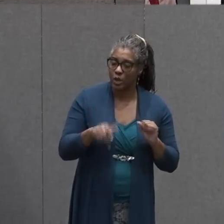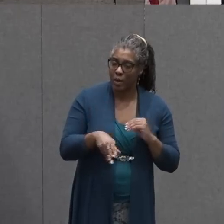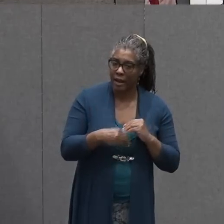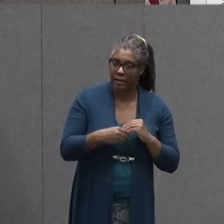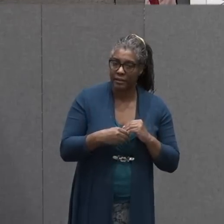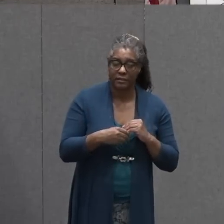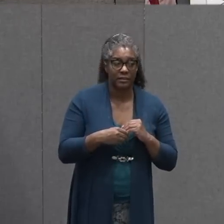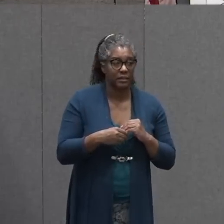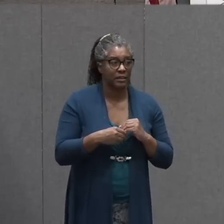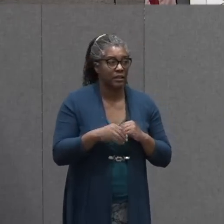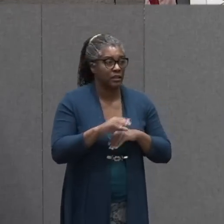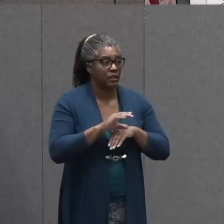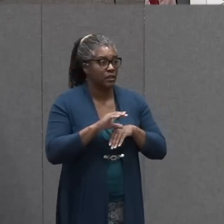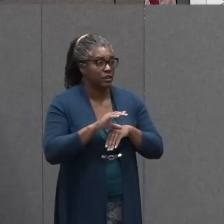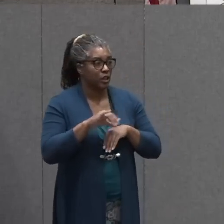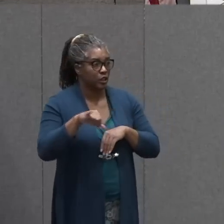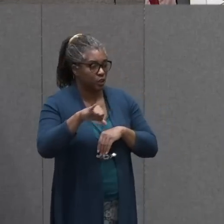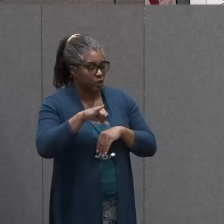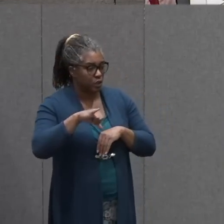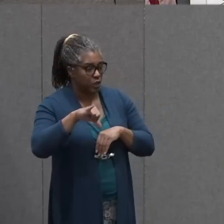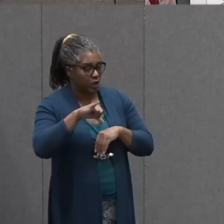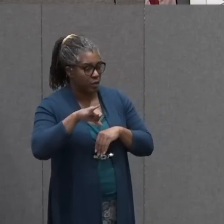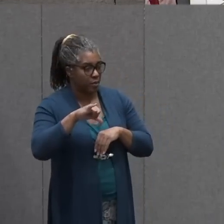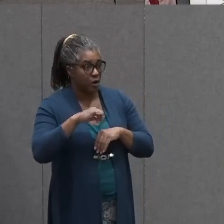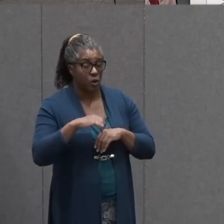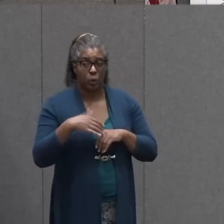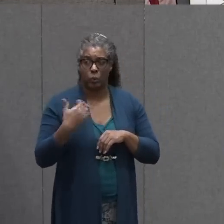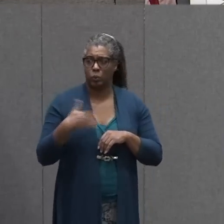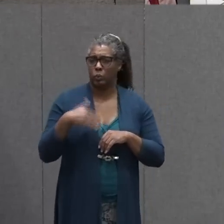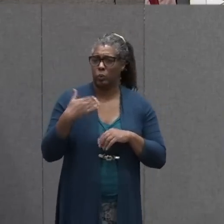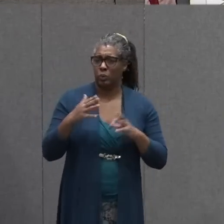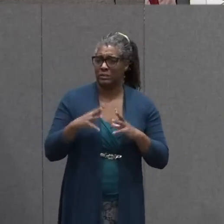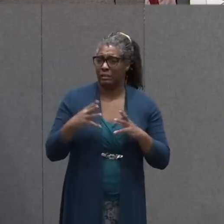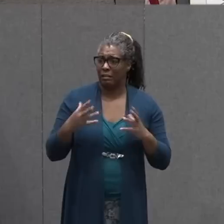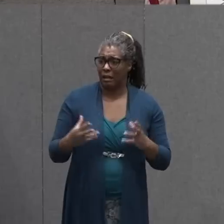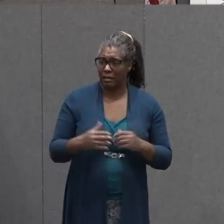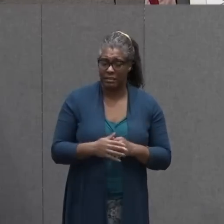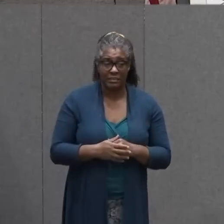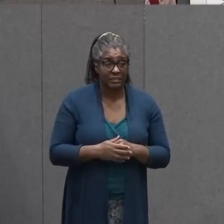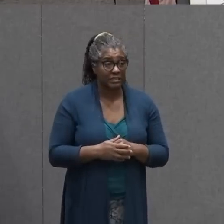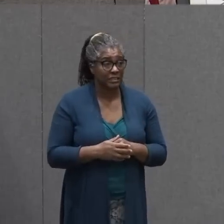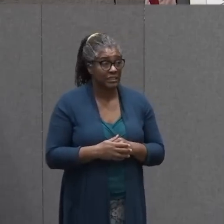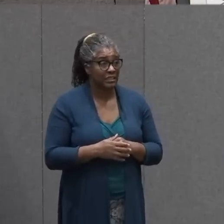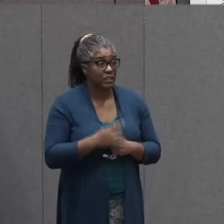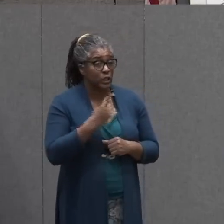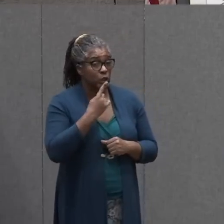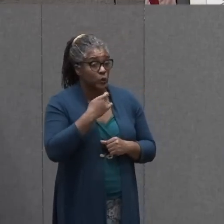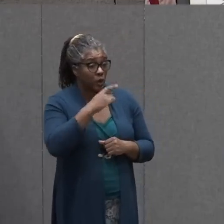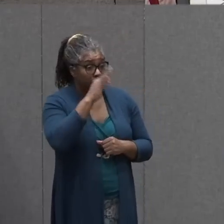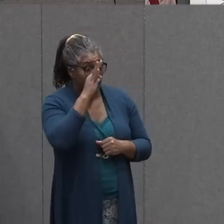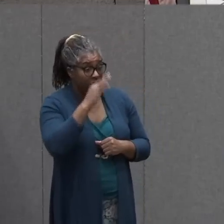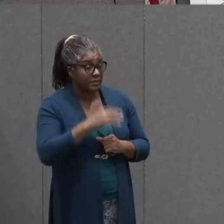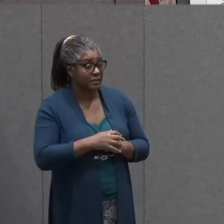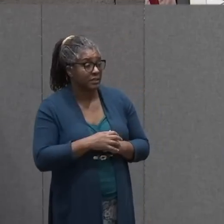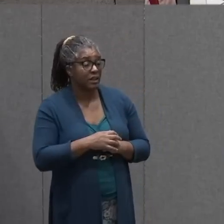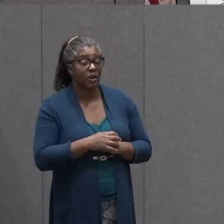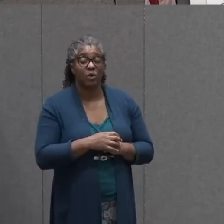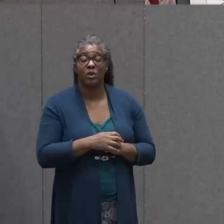syrup Chocolate syrup on top. Oh, that's a lot. Strawberries.